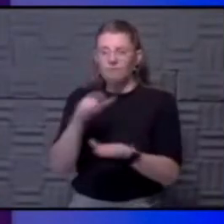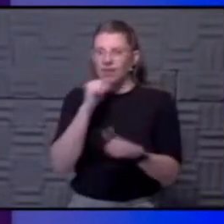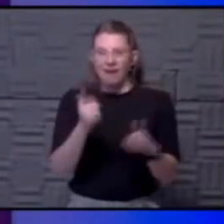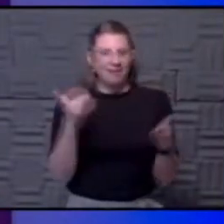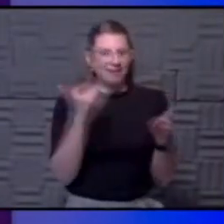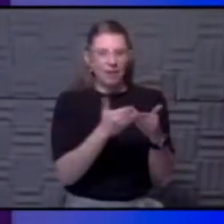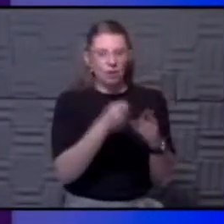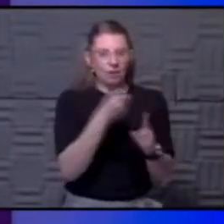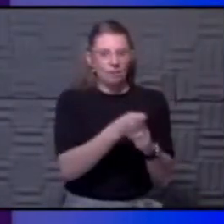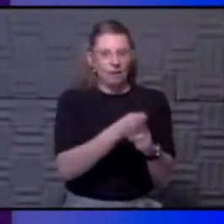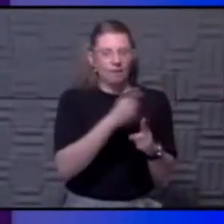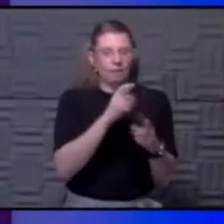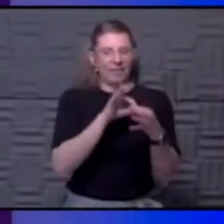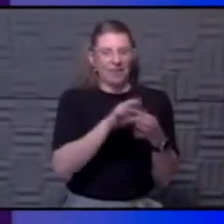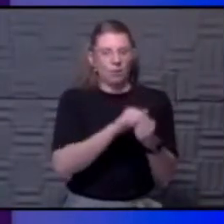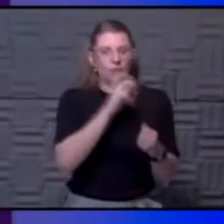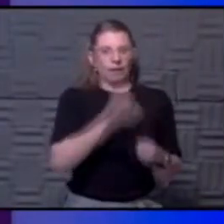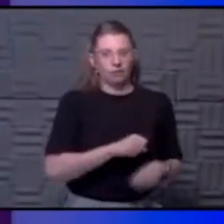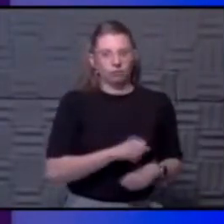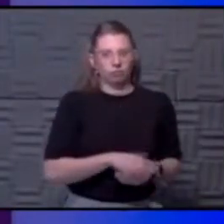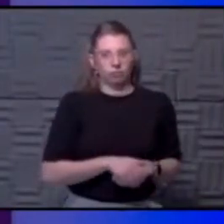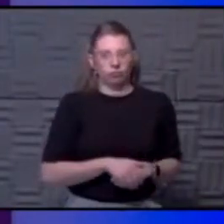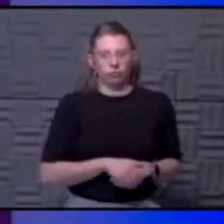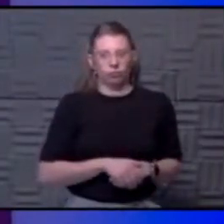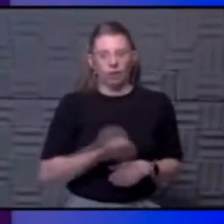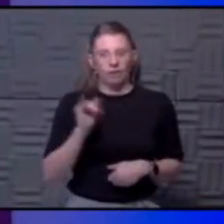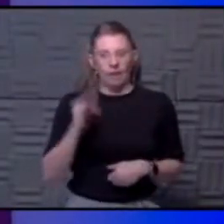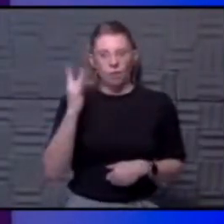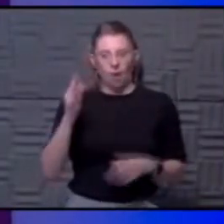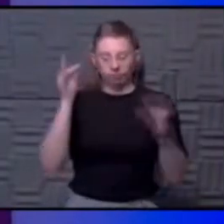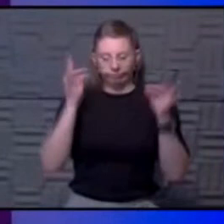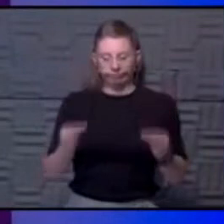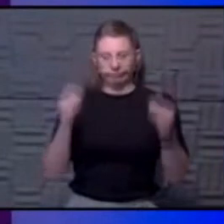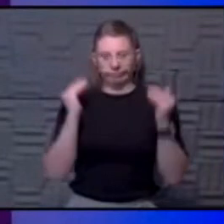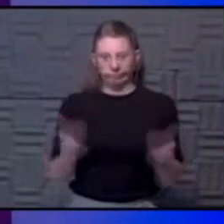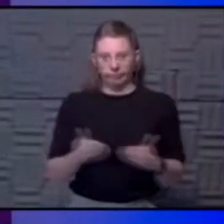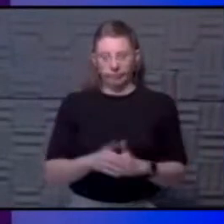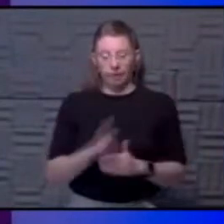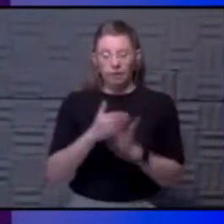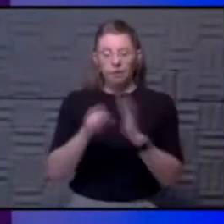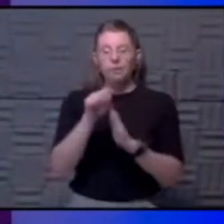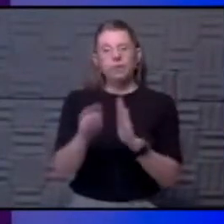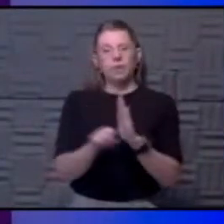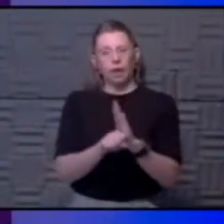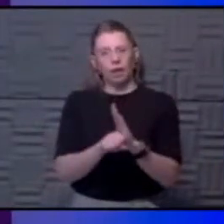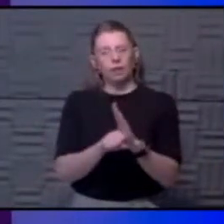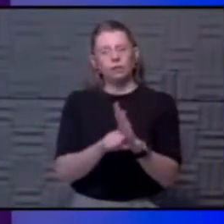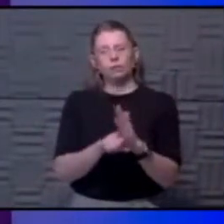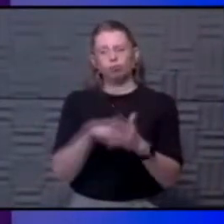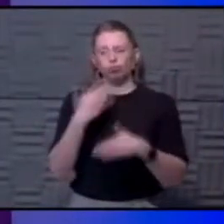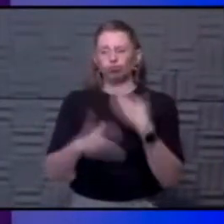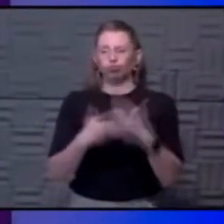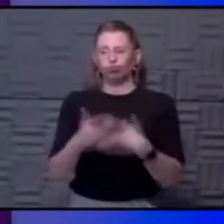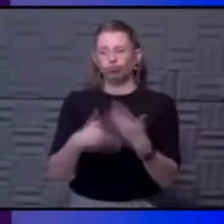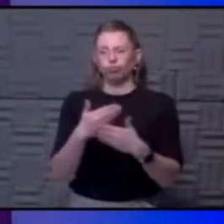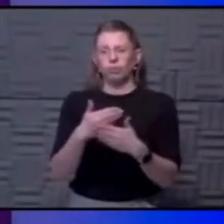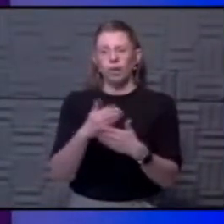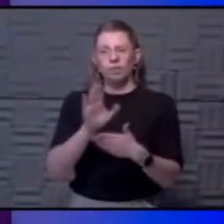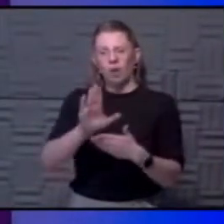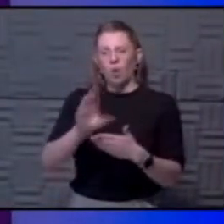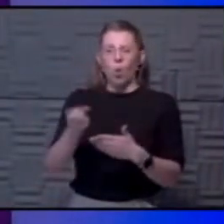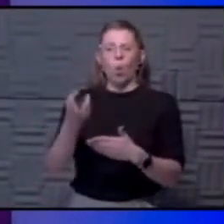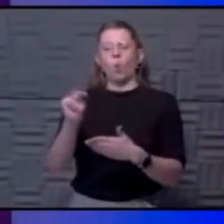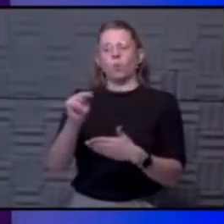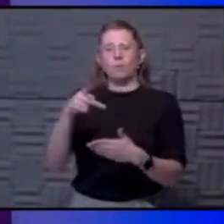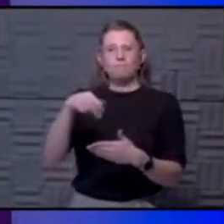the impact of age. And that was the reason for the decision. And so, yes, some states have taken that and moved at different paces, and that definitely has made